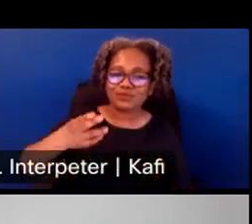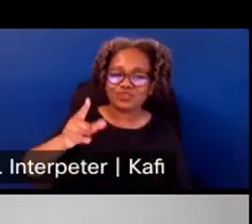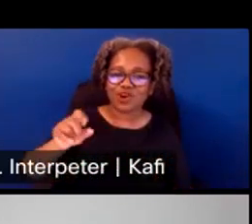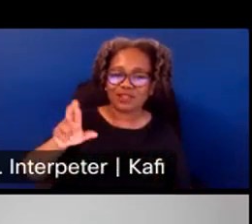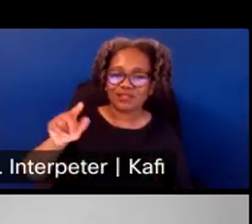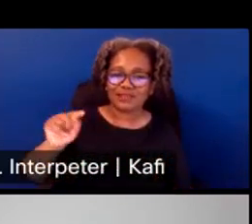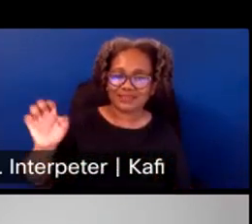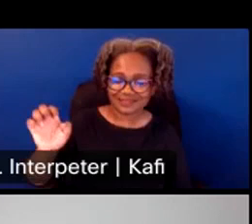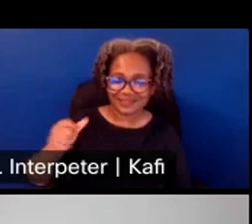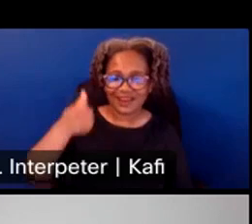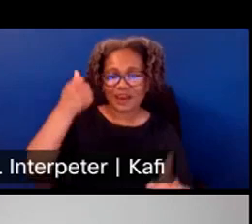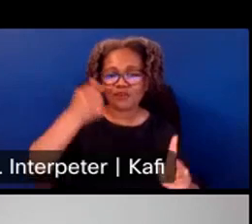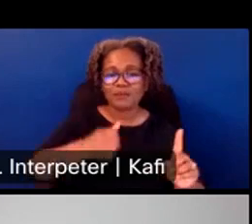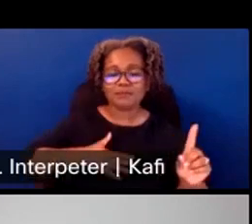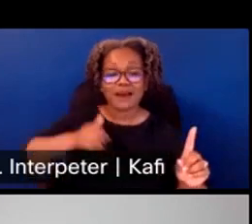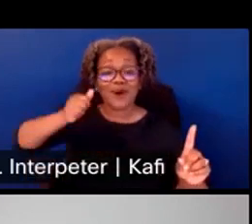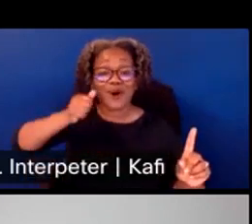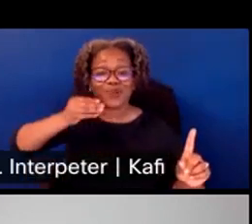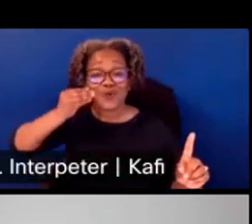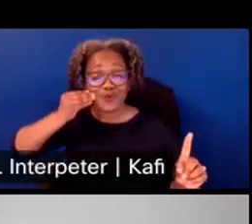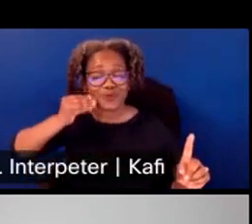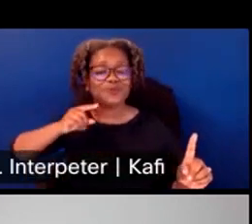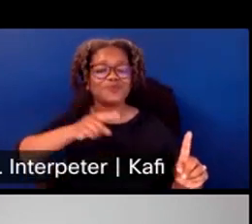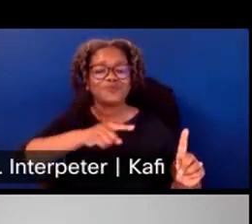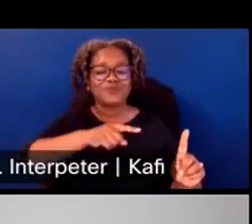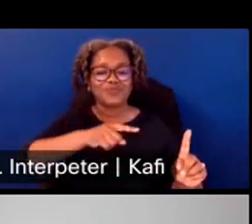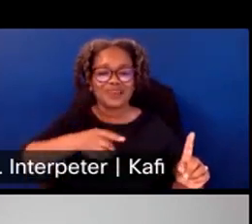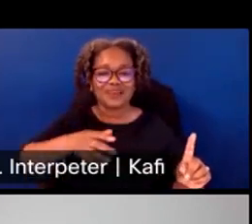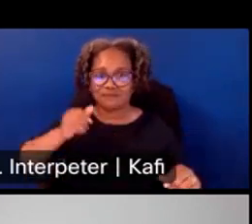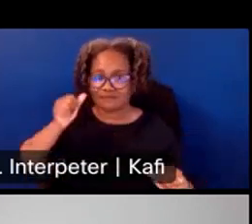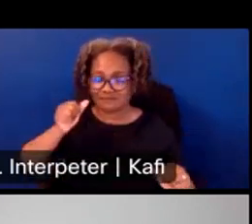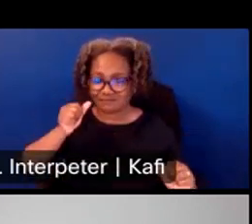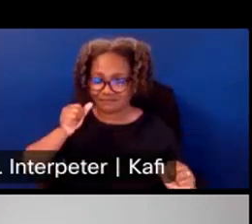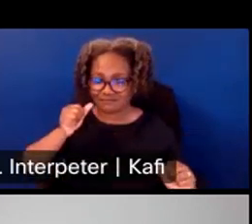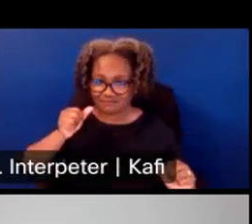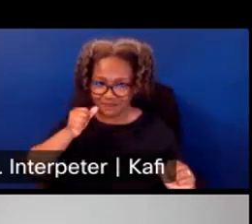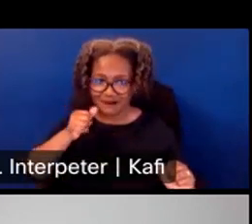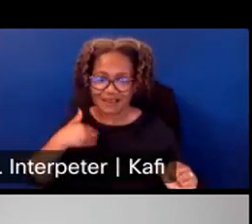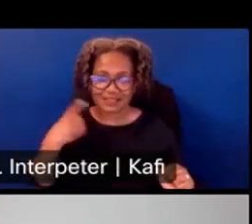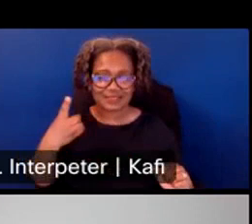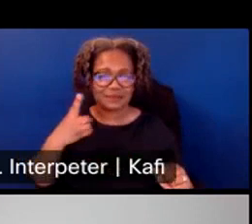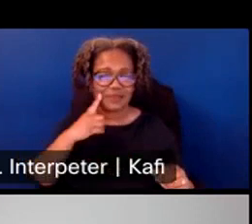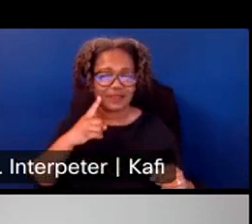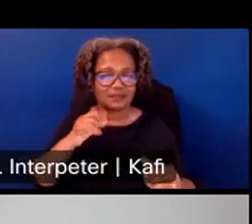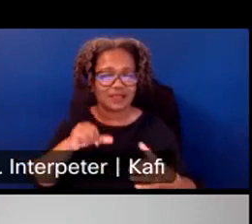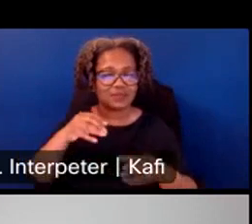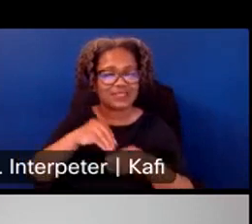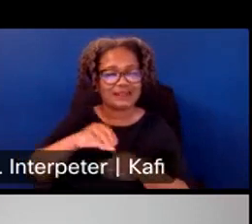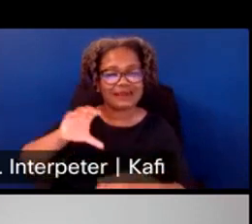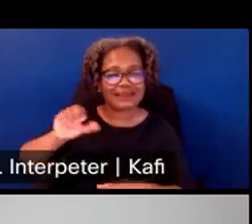going over with something that looked like, you all know, Crisco in the can, lard and Crisco back in the